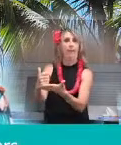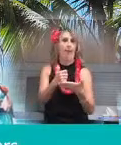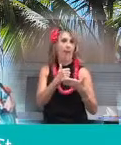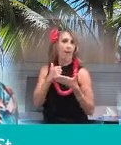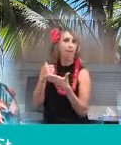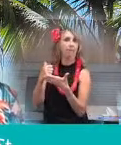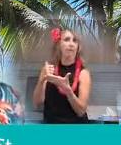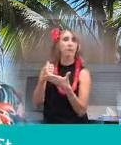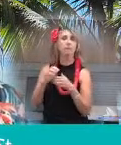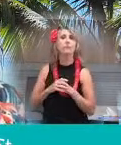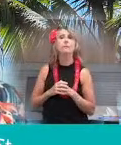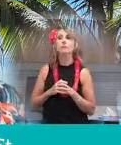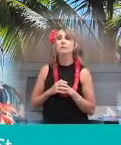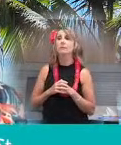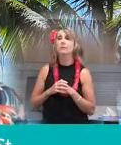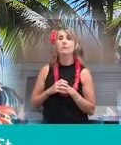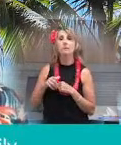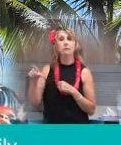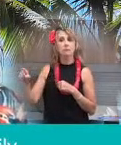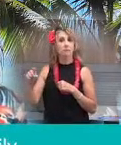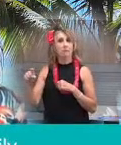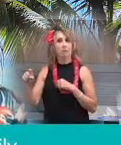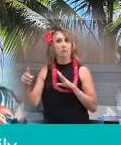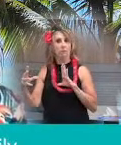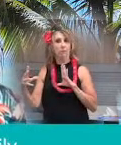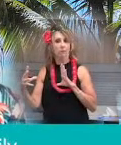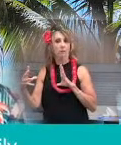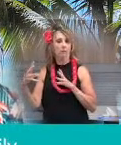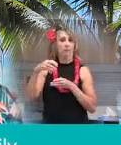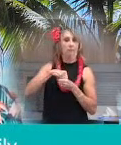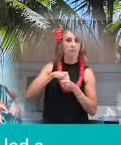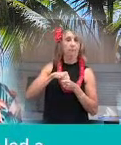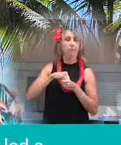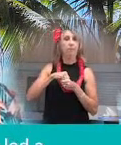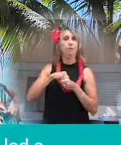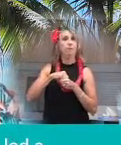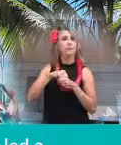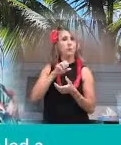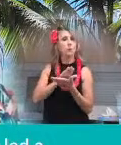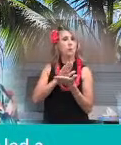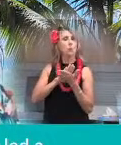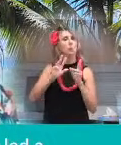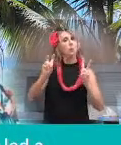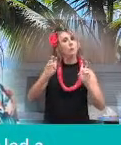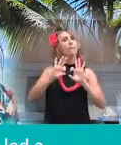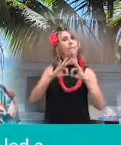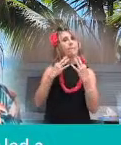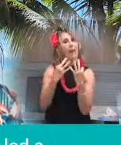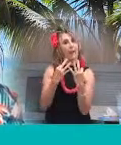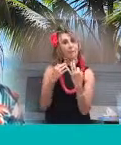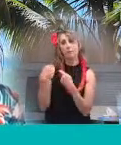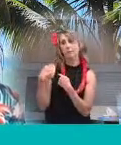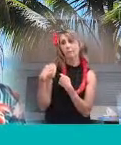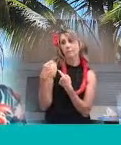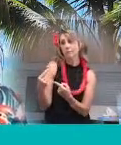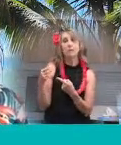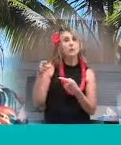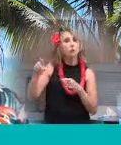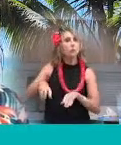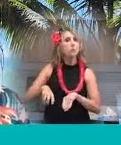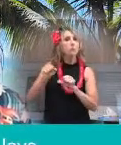others. She's an integral part of the St. Michael's Brights Grove family, and during her time with us has led a number